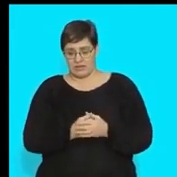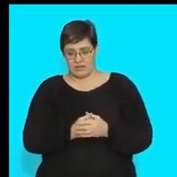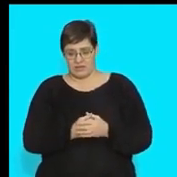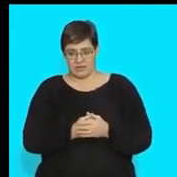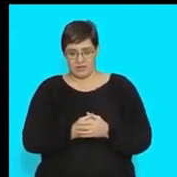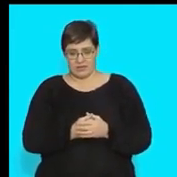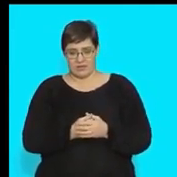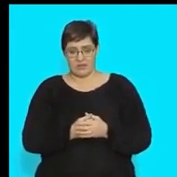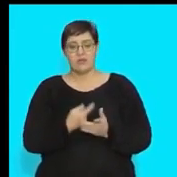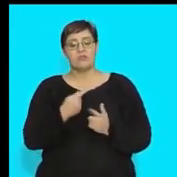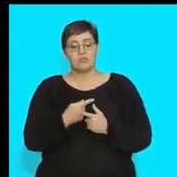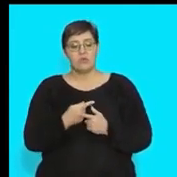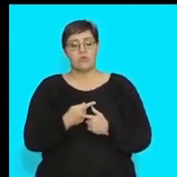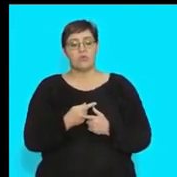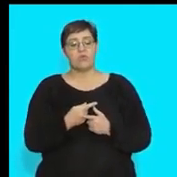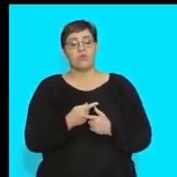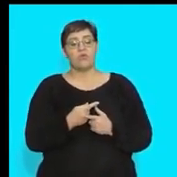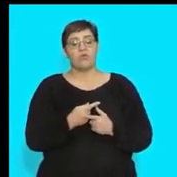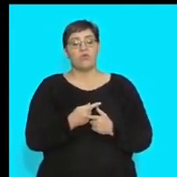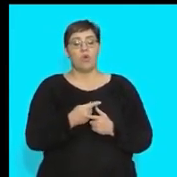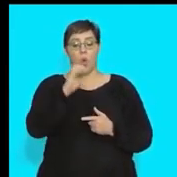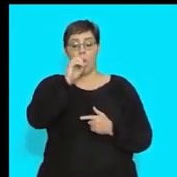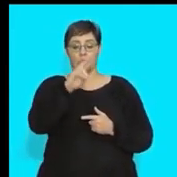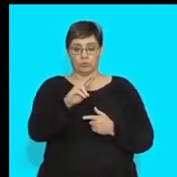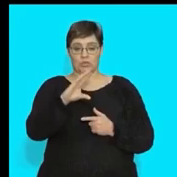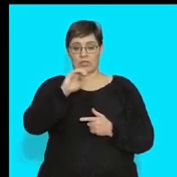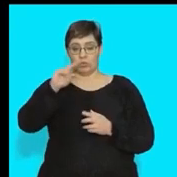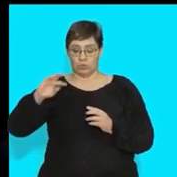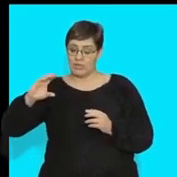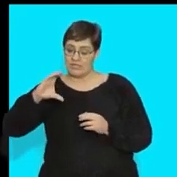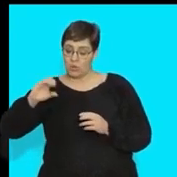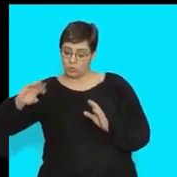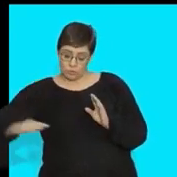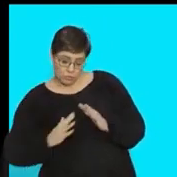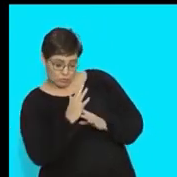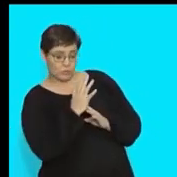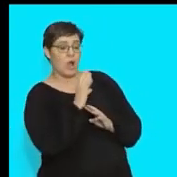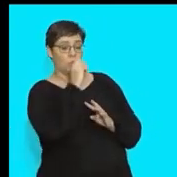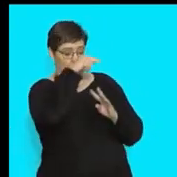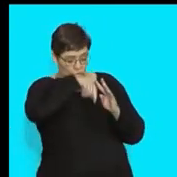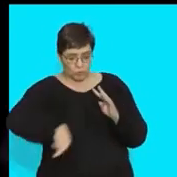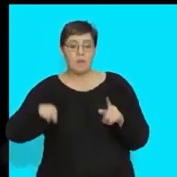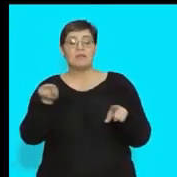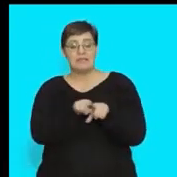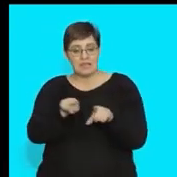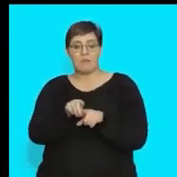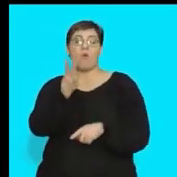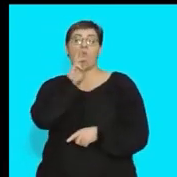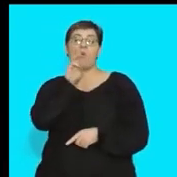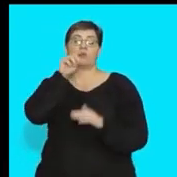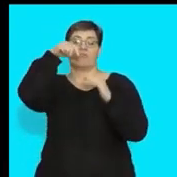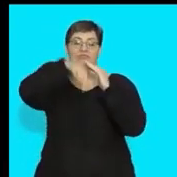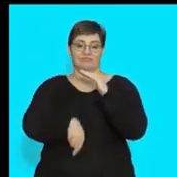is oxygen and carbon dioxide going to be exchanged, but very importantly, water is going to be